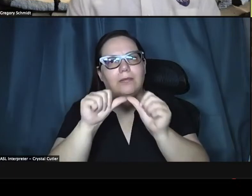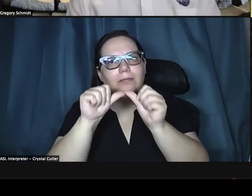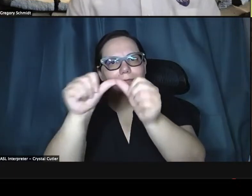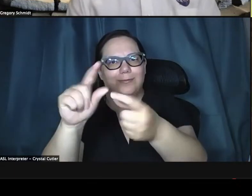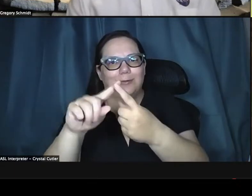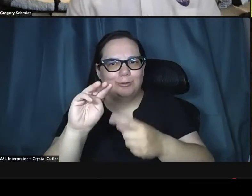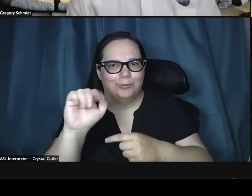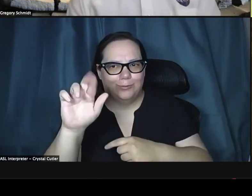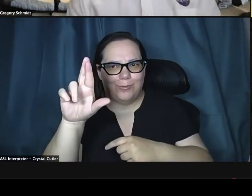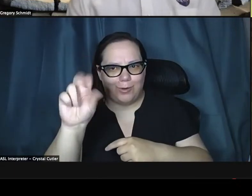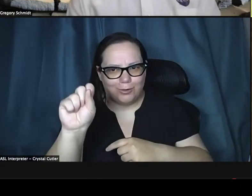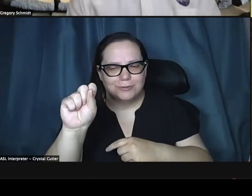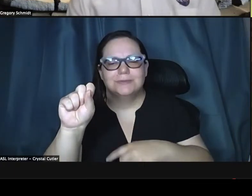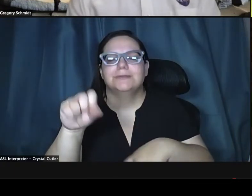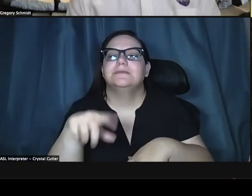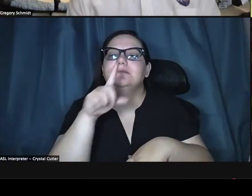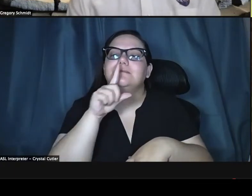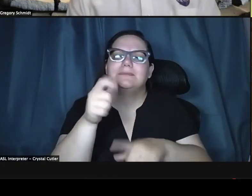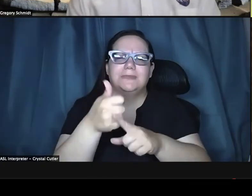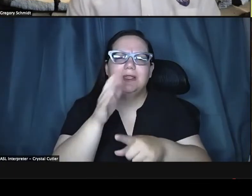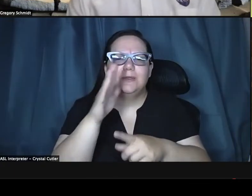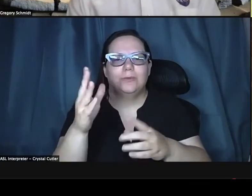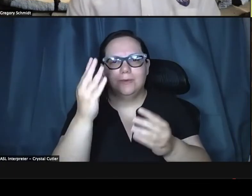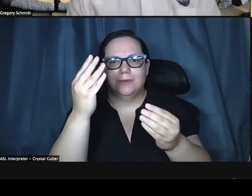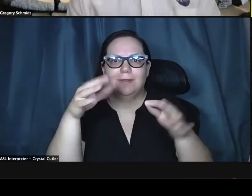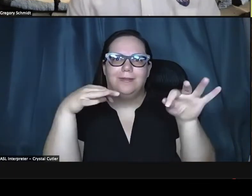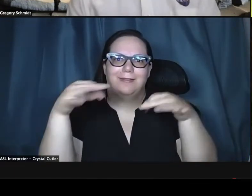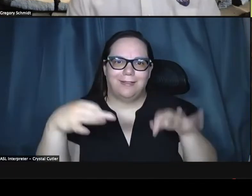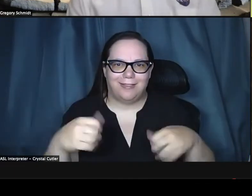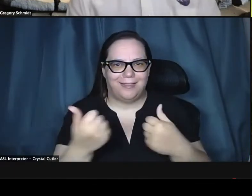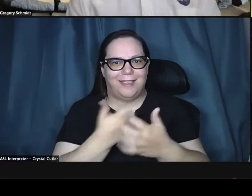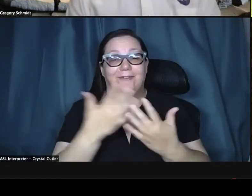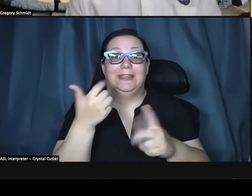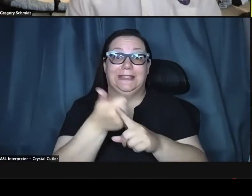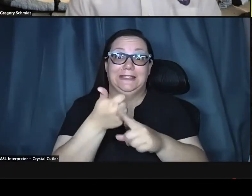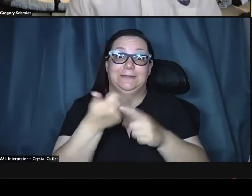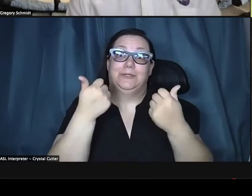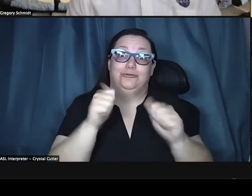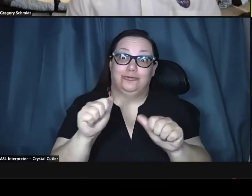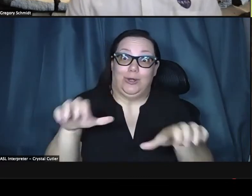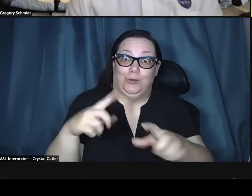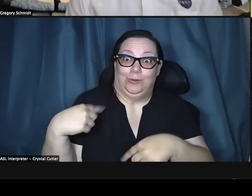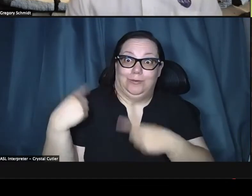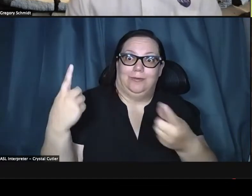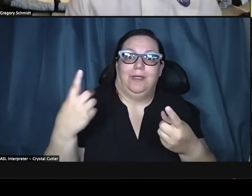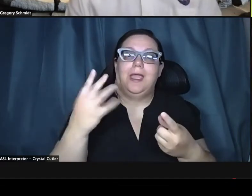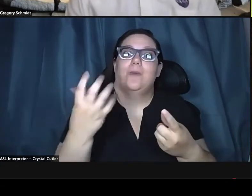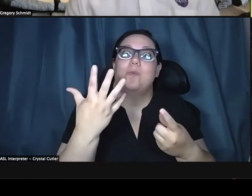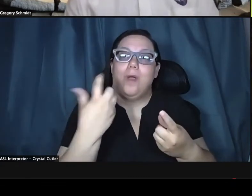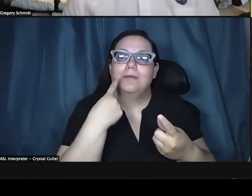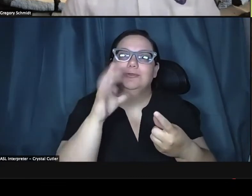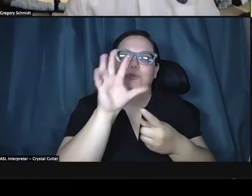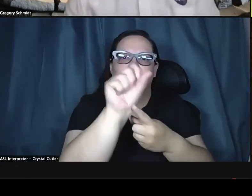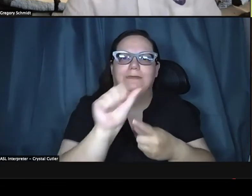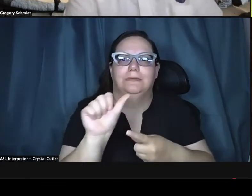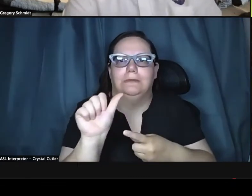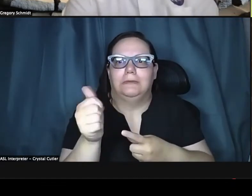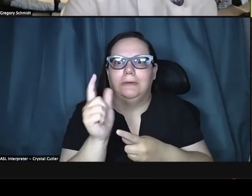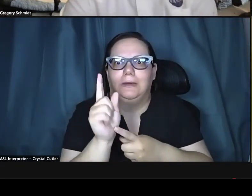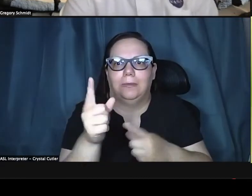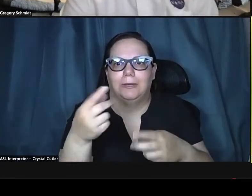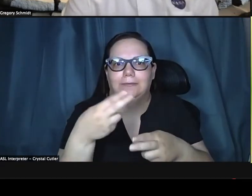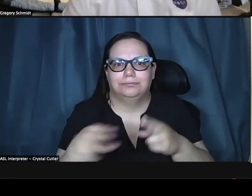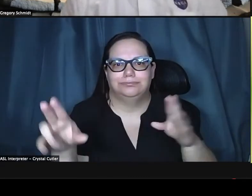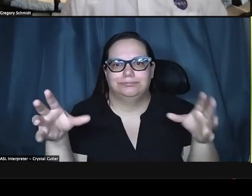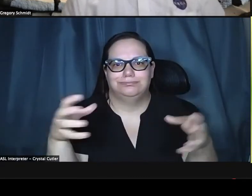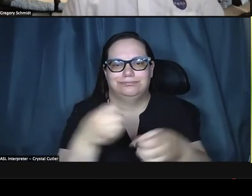telling us everything that he has been trying to do and would like to achieve in just 10 minutes. So Dave, are you ready? Thank